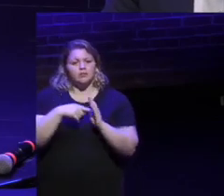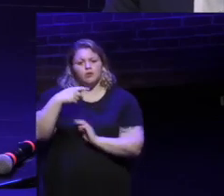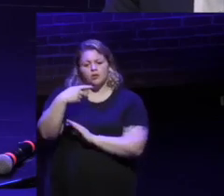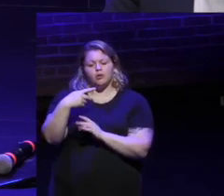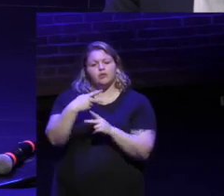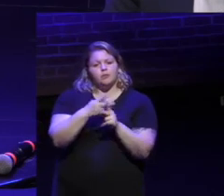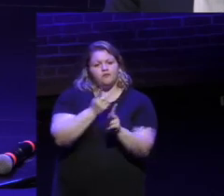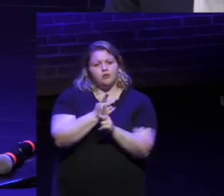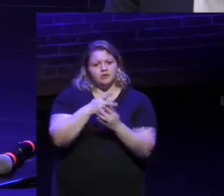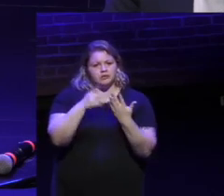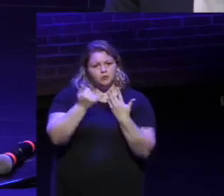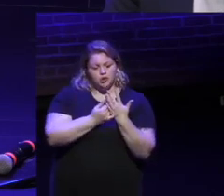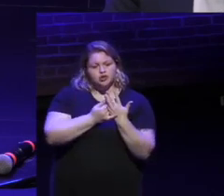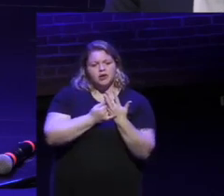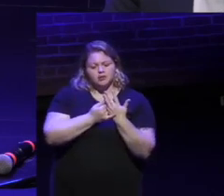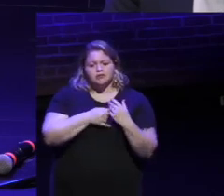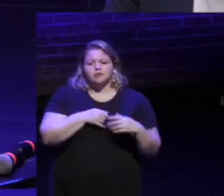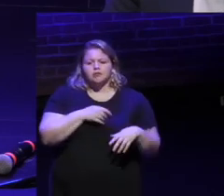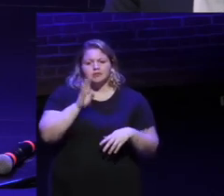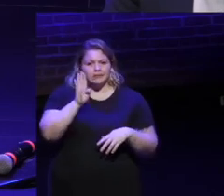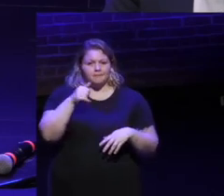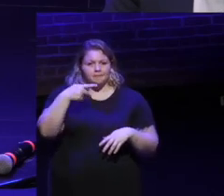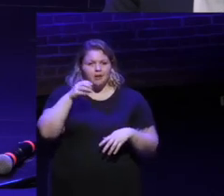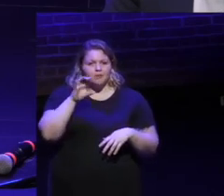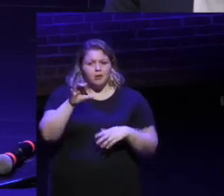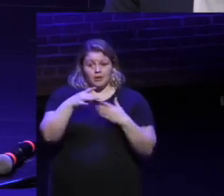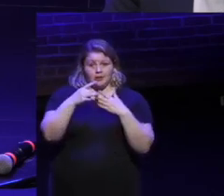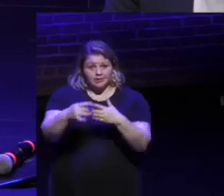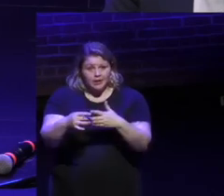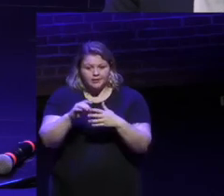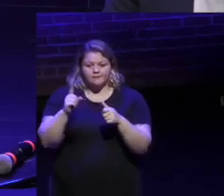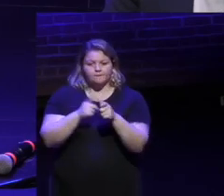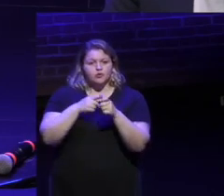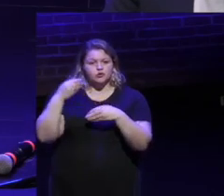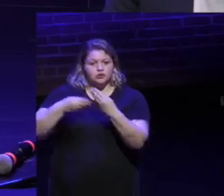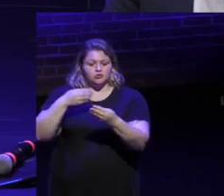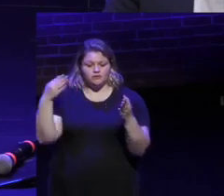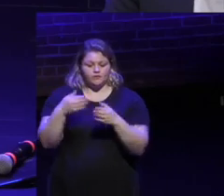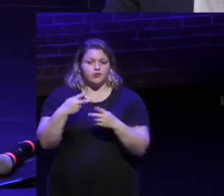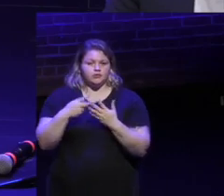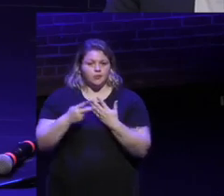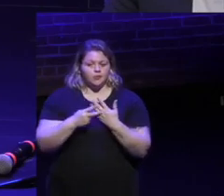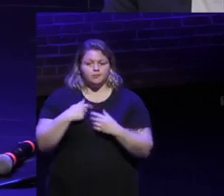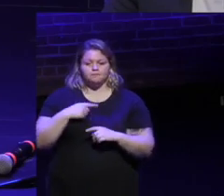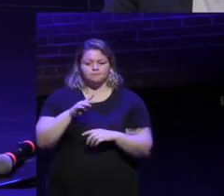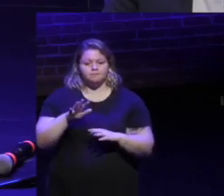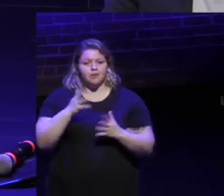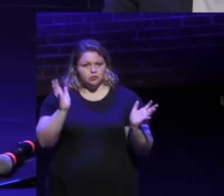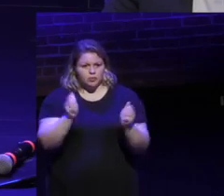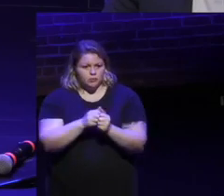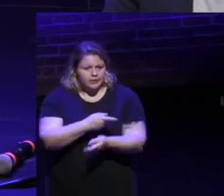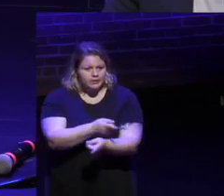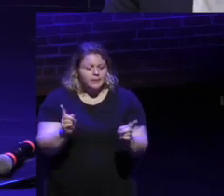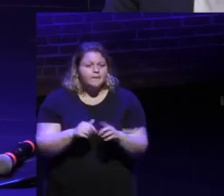BIPOC-led, first-generation focused program. And I asked the students, I asked the young people, what